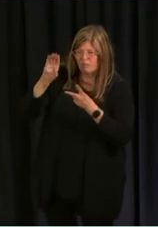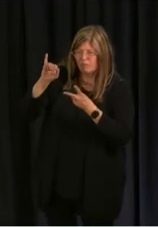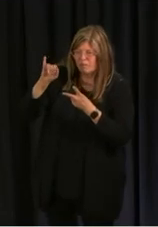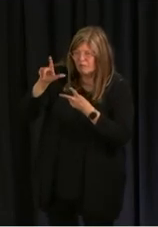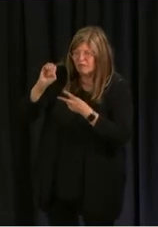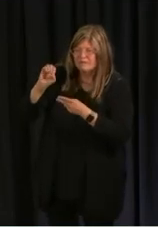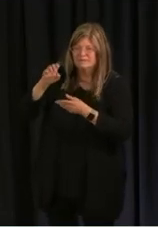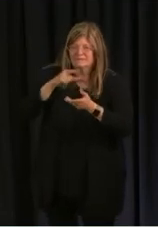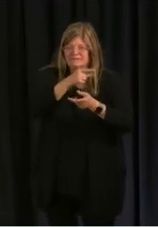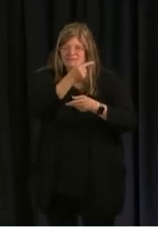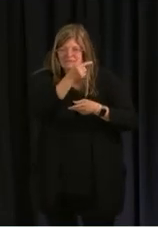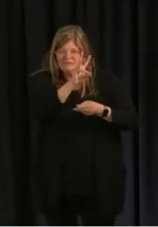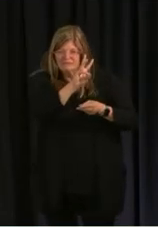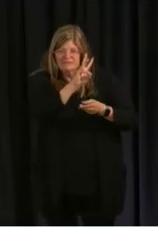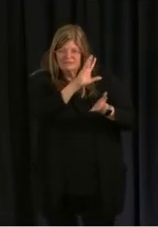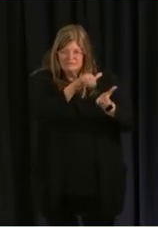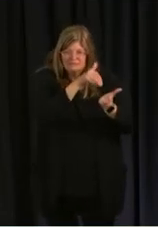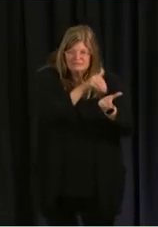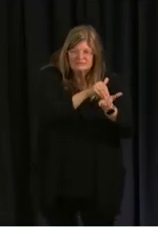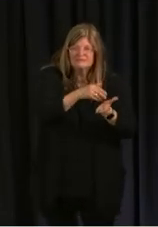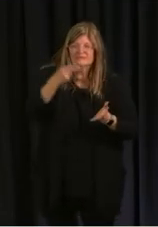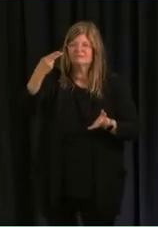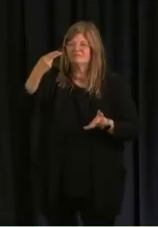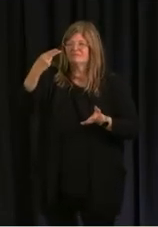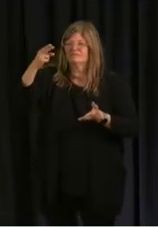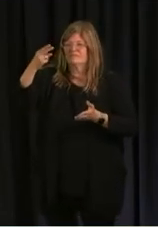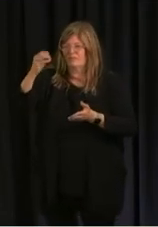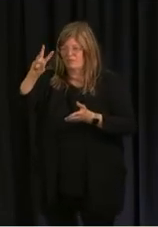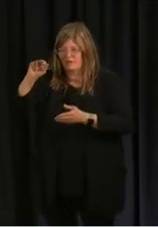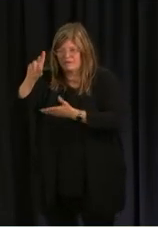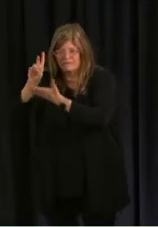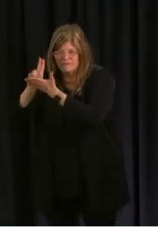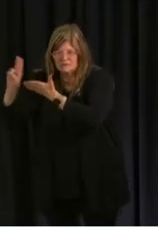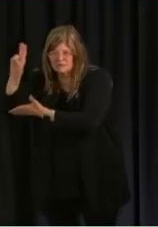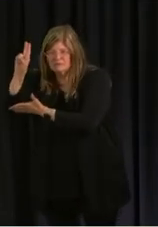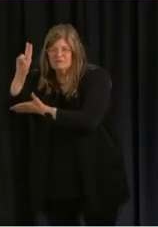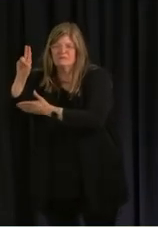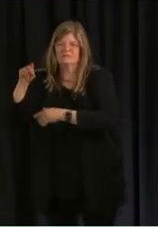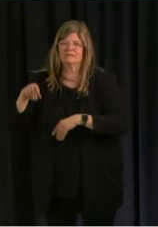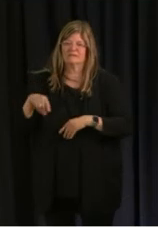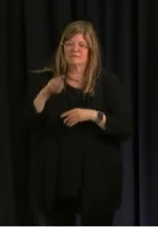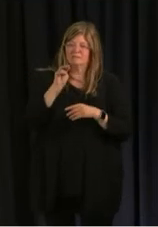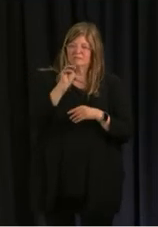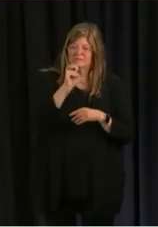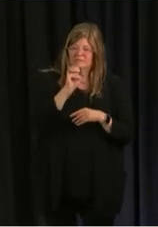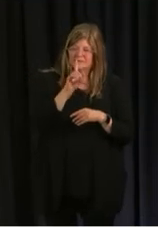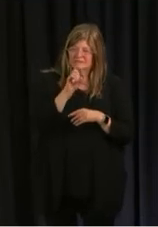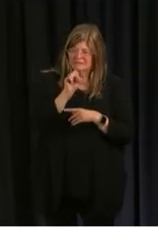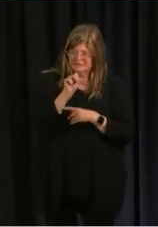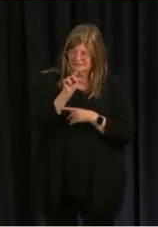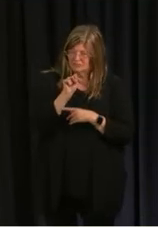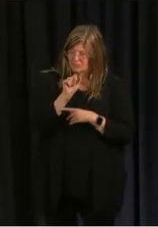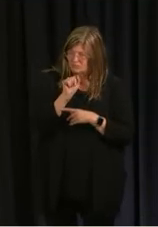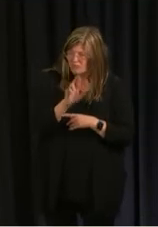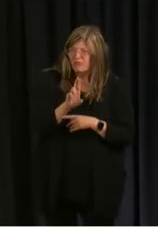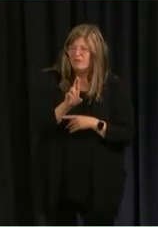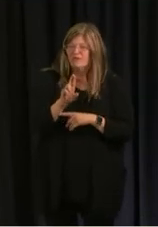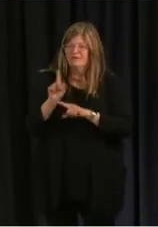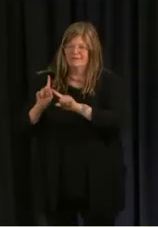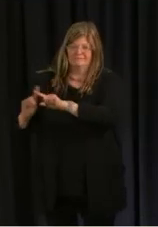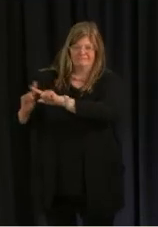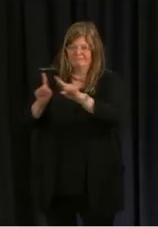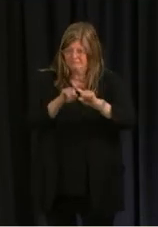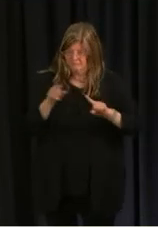GW, MFA, MedStar, as well, and then Howard as well. All are utilizing their